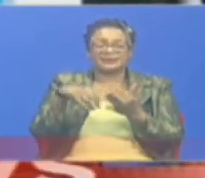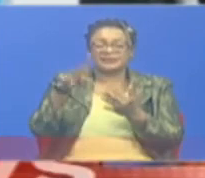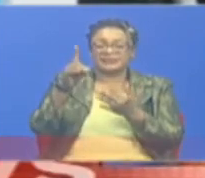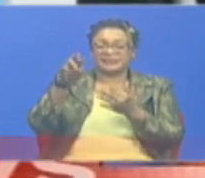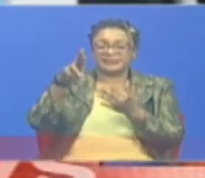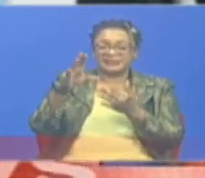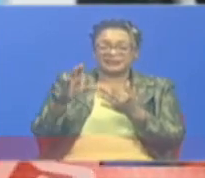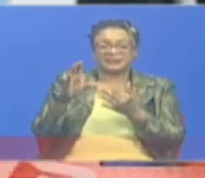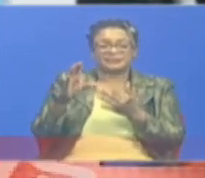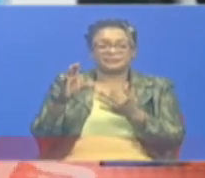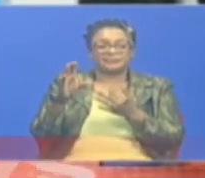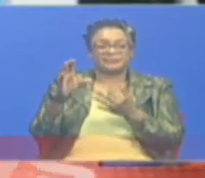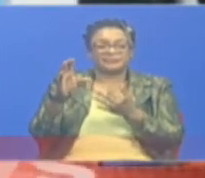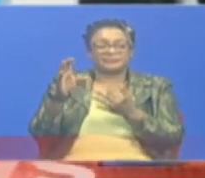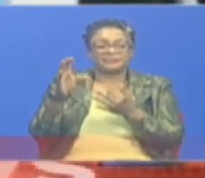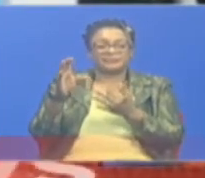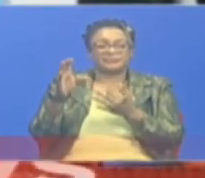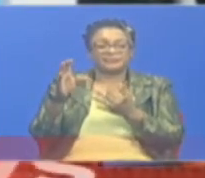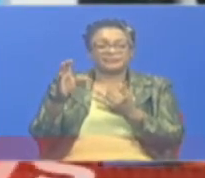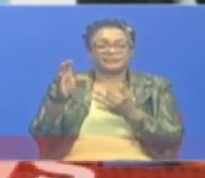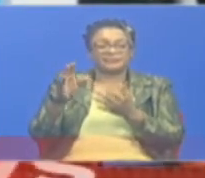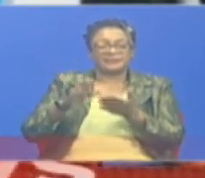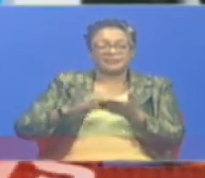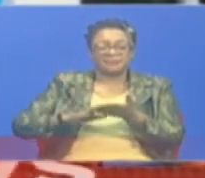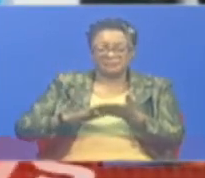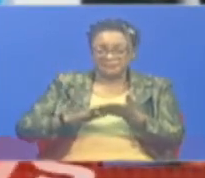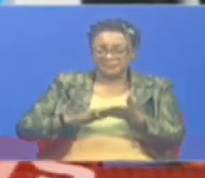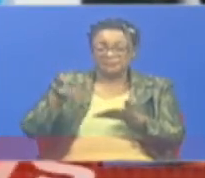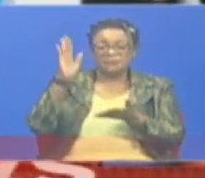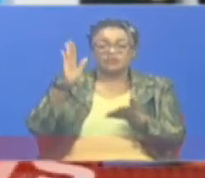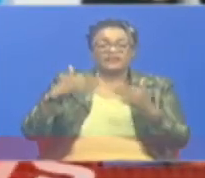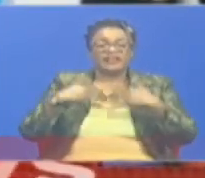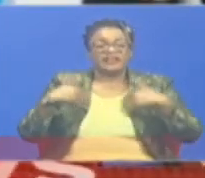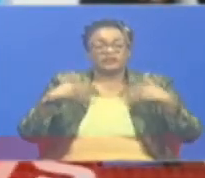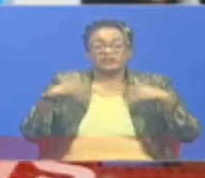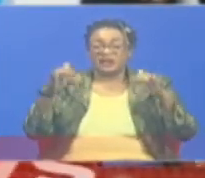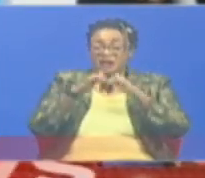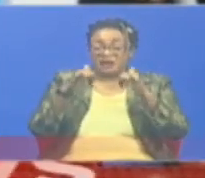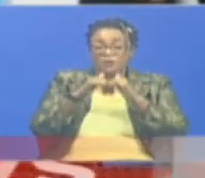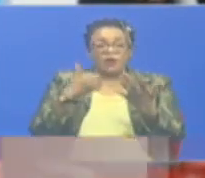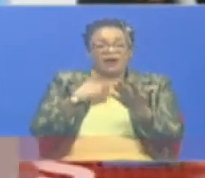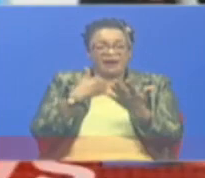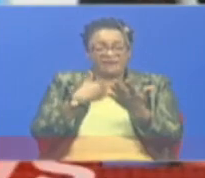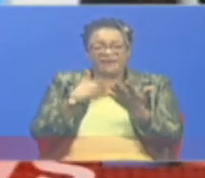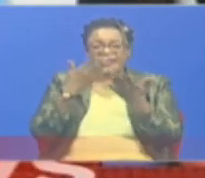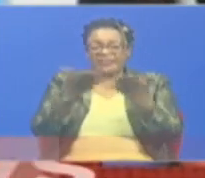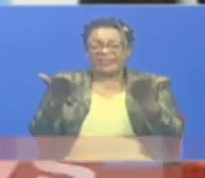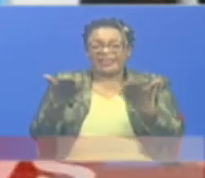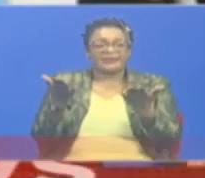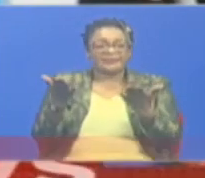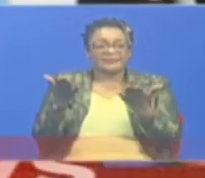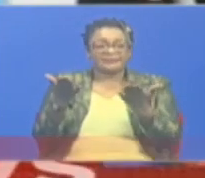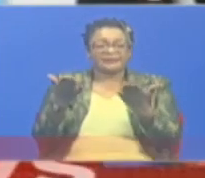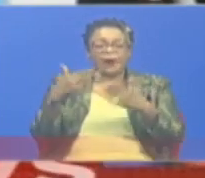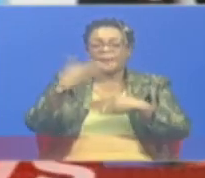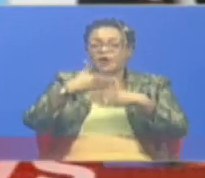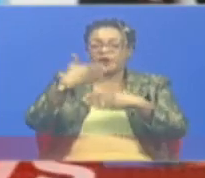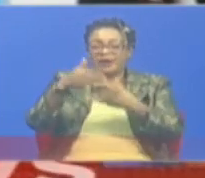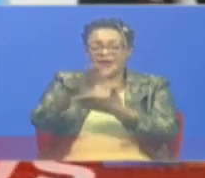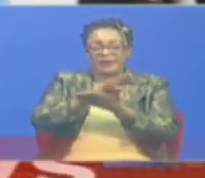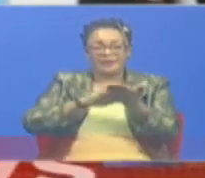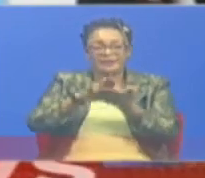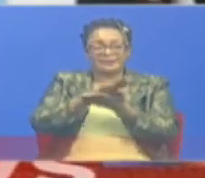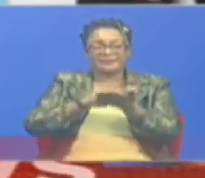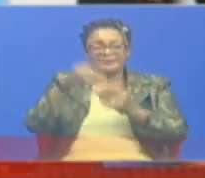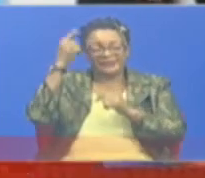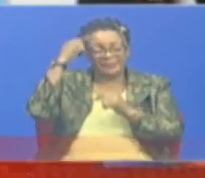Congo. And most of the refugee camps that we have, of course, are located along our border areas. And